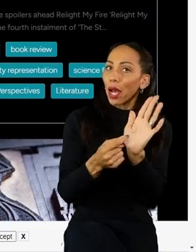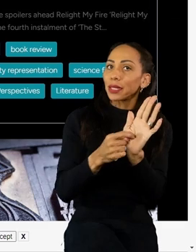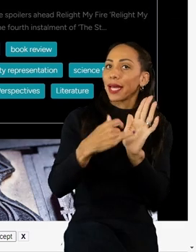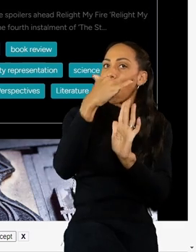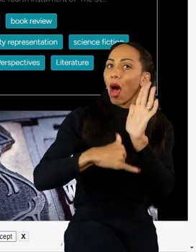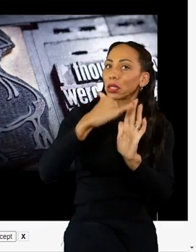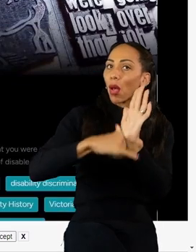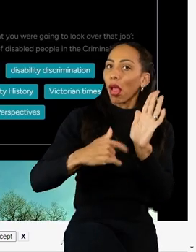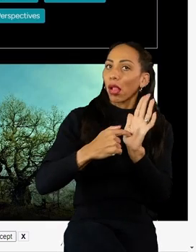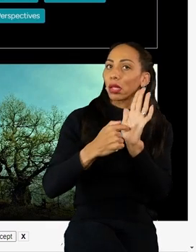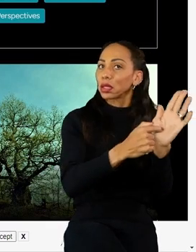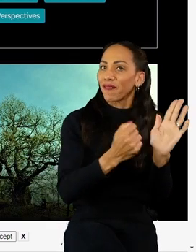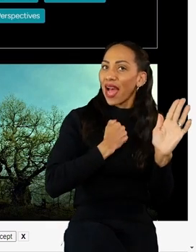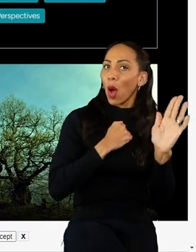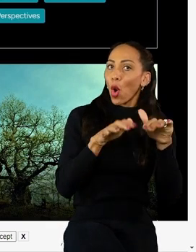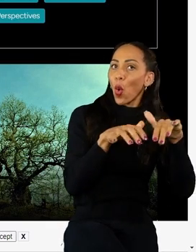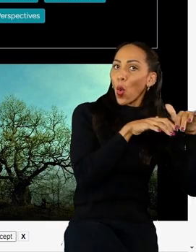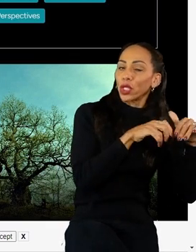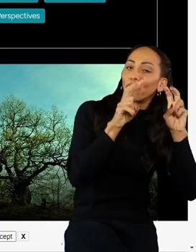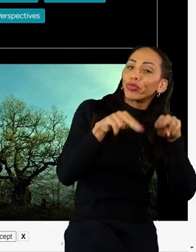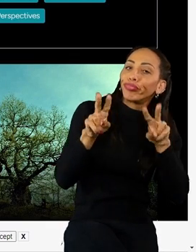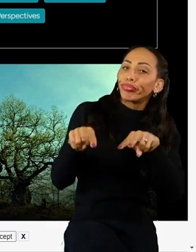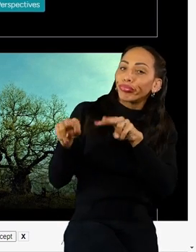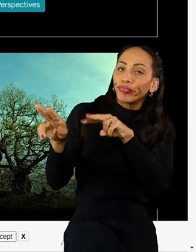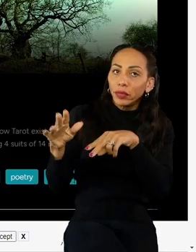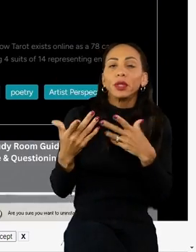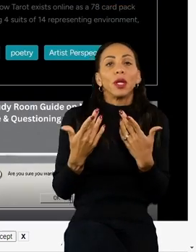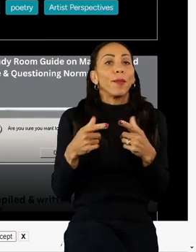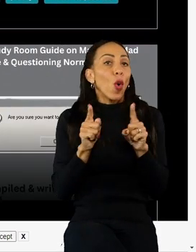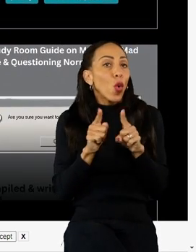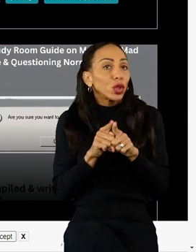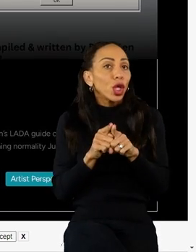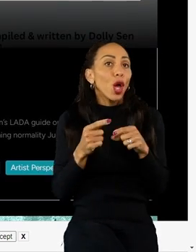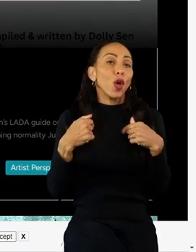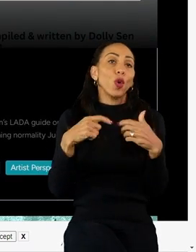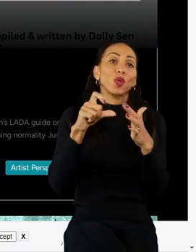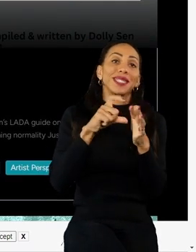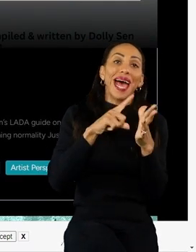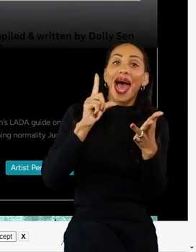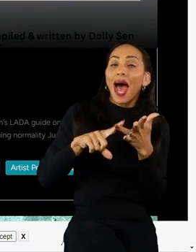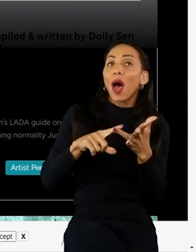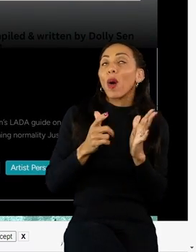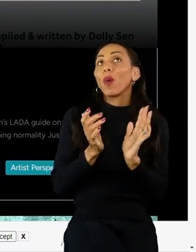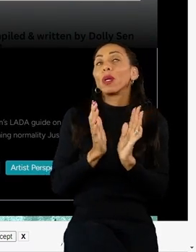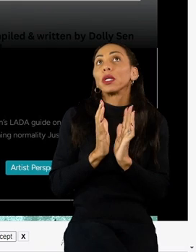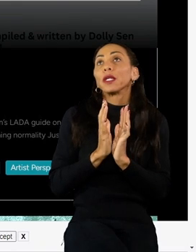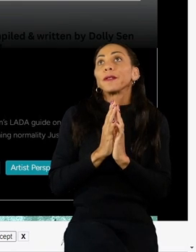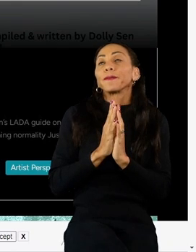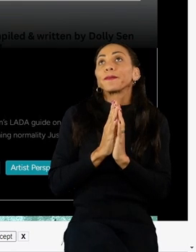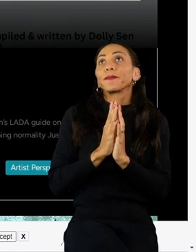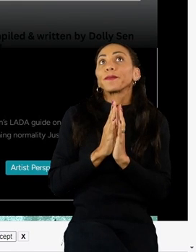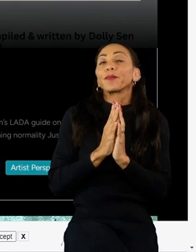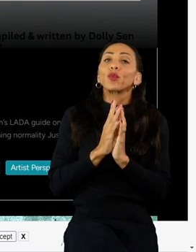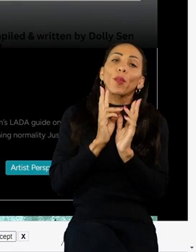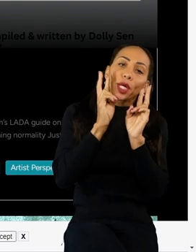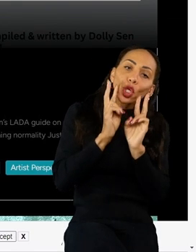that would be really useful to highlight in articles, but also sort of looking